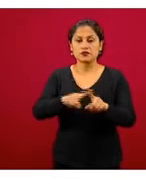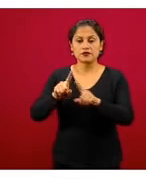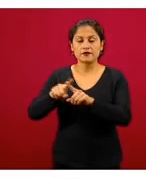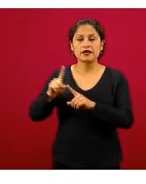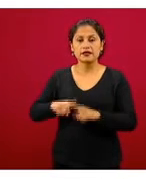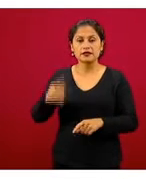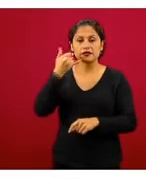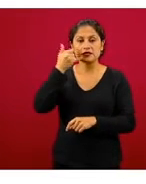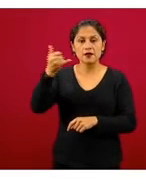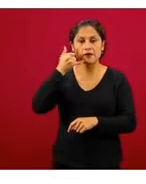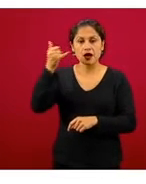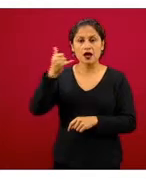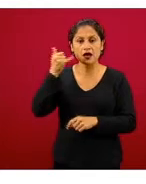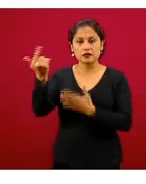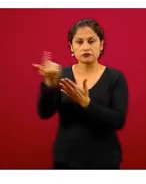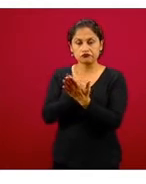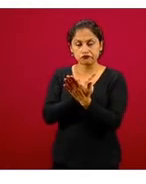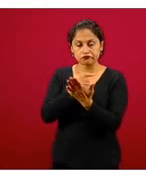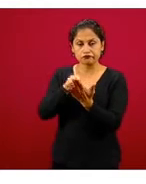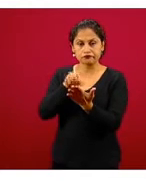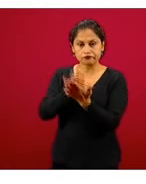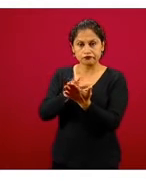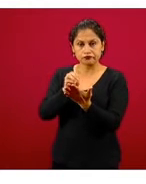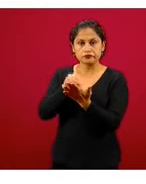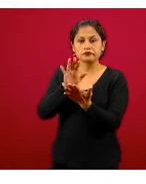services. Through the number